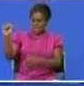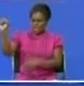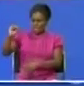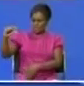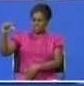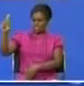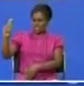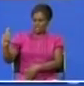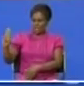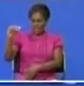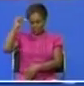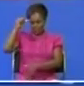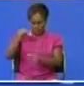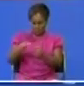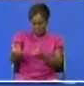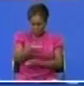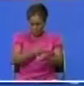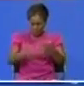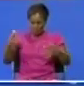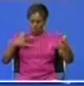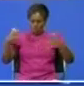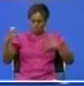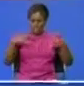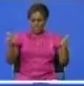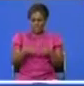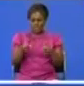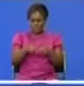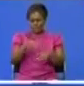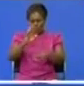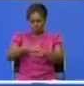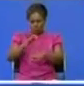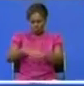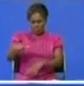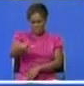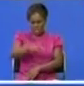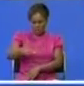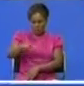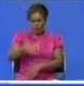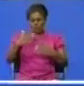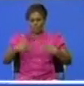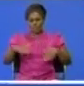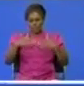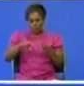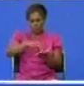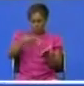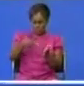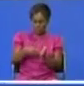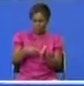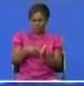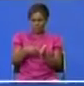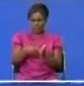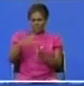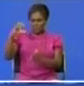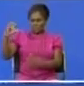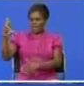put into account both ecological concerns as well as well-being of locals living along the corridor the project traverses.